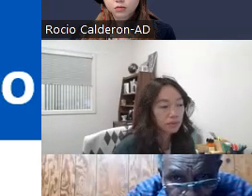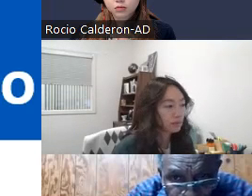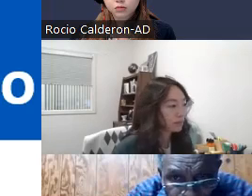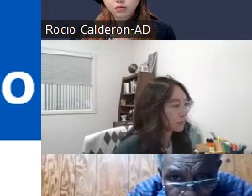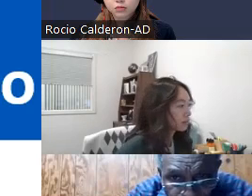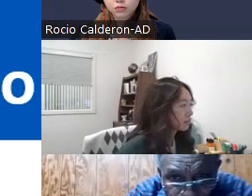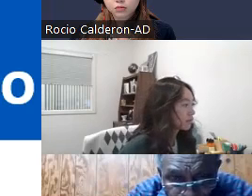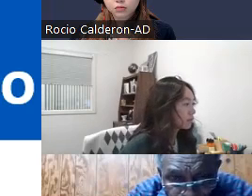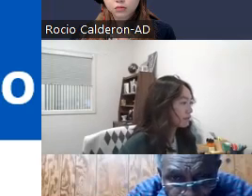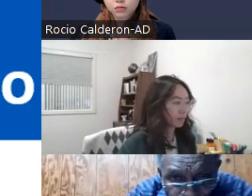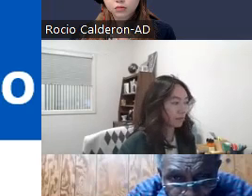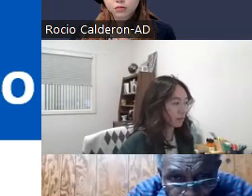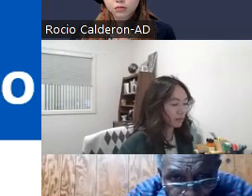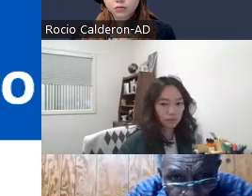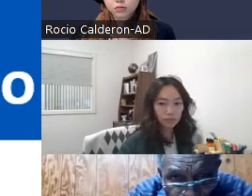towards more